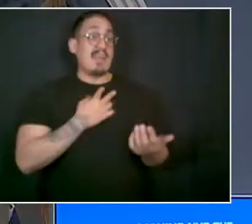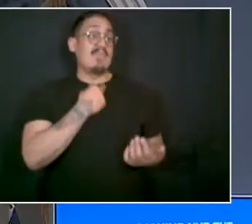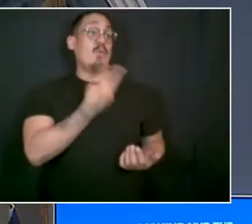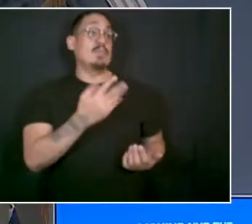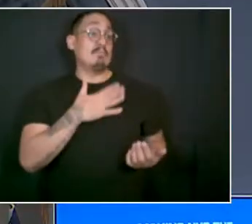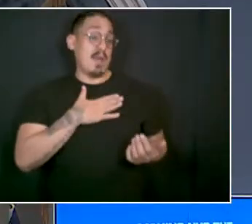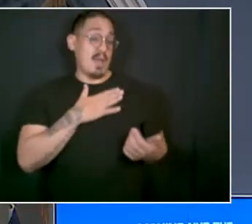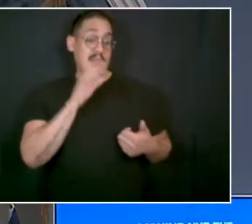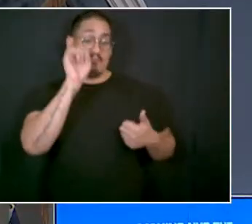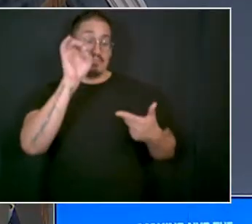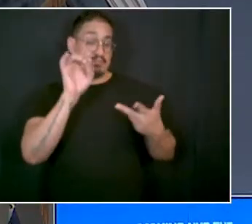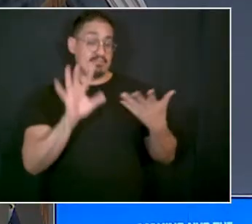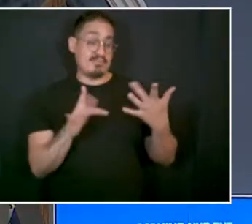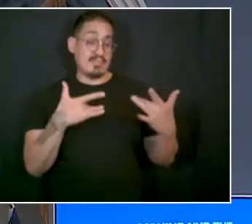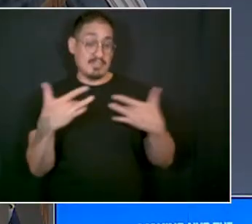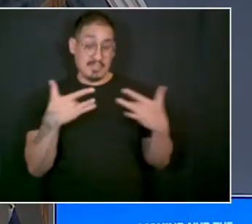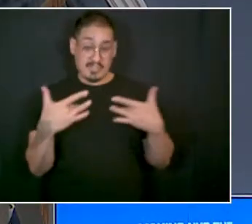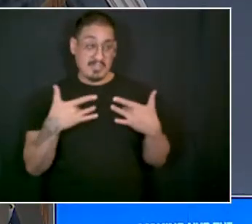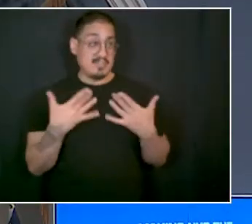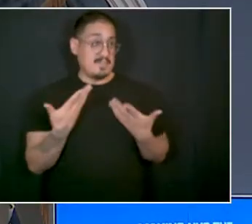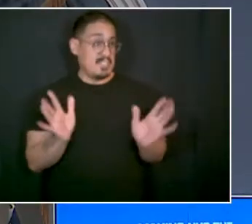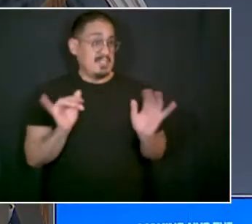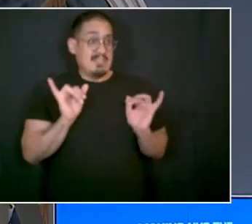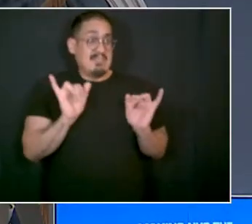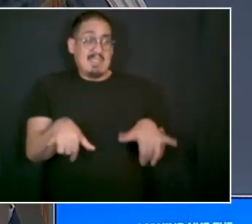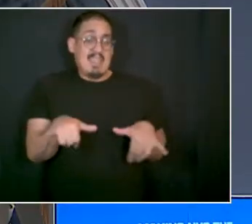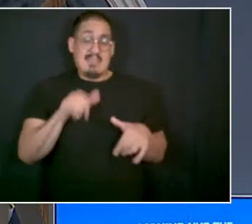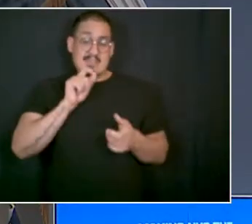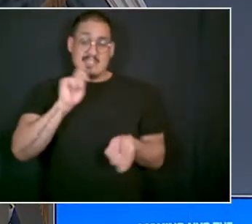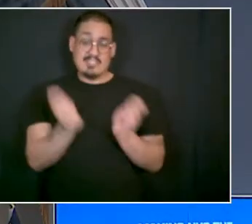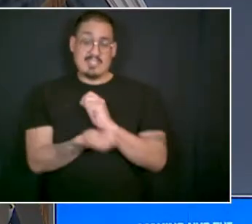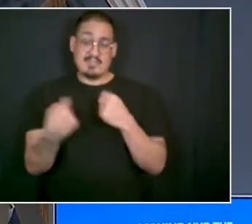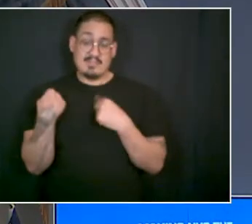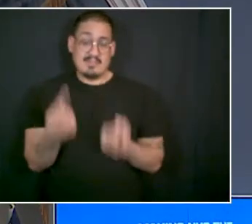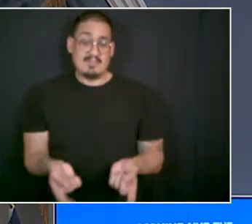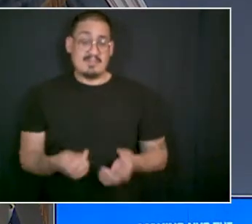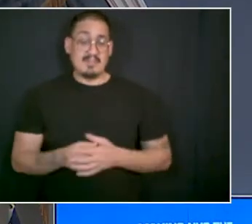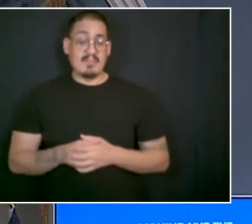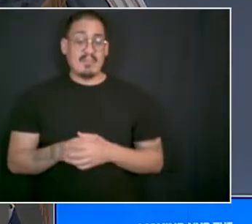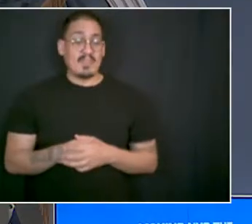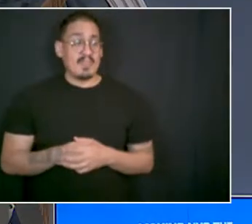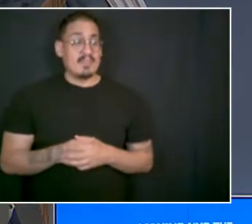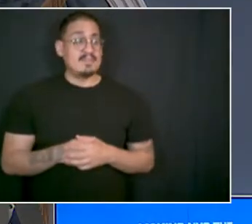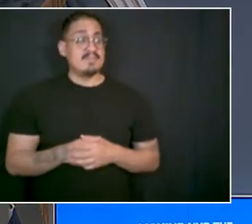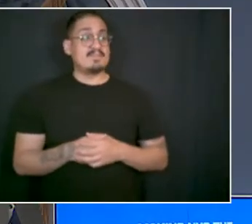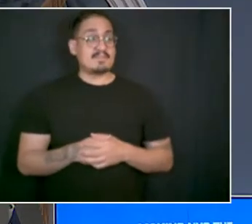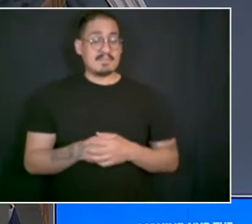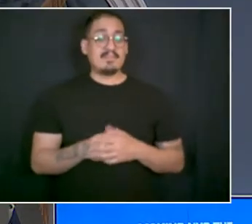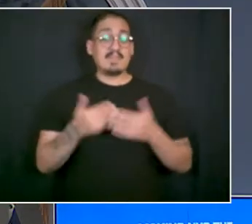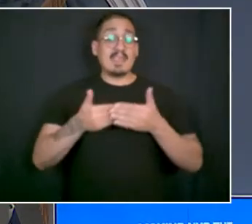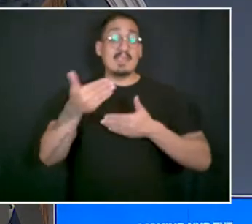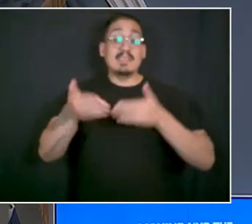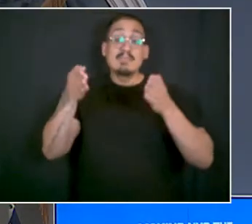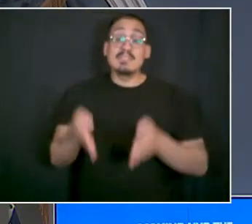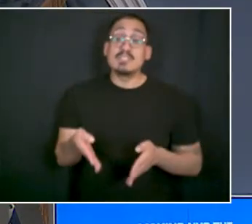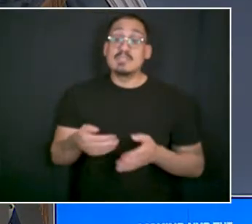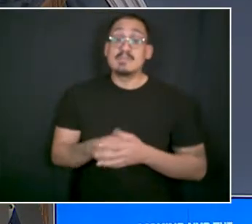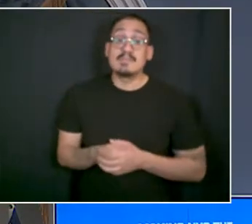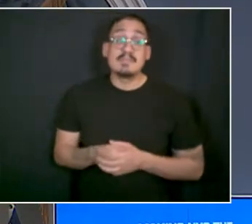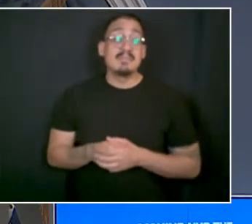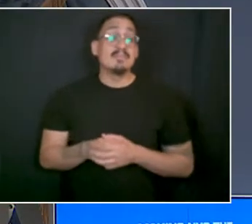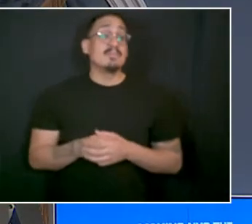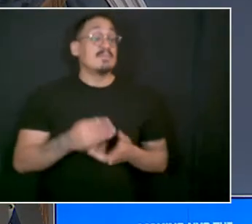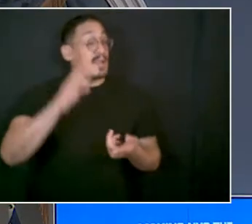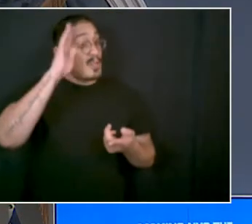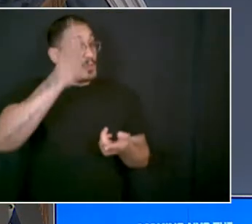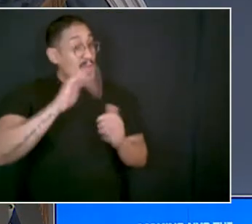And Jay. Good morning, Mayor. How are you? Well, thank you. Batting cleanup again. So, sir, you